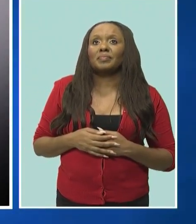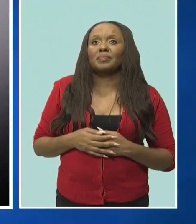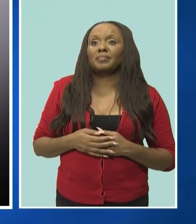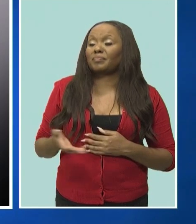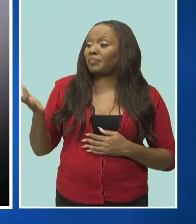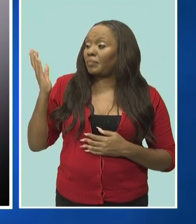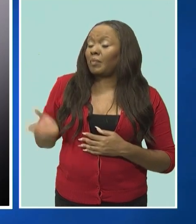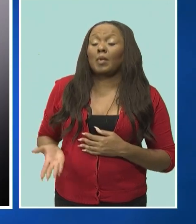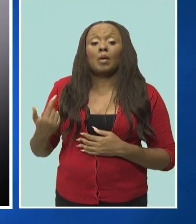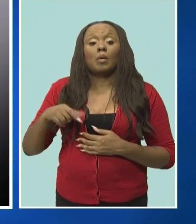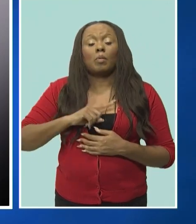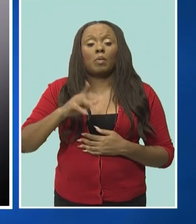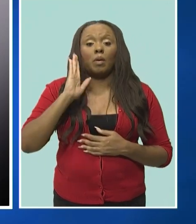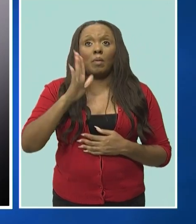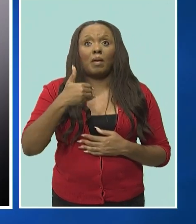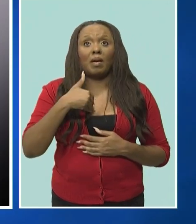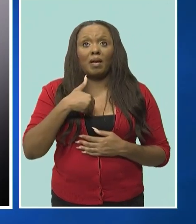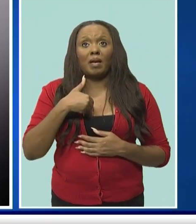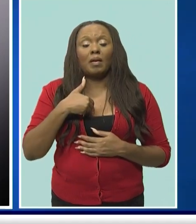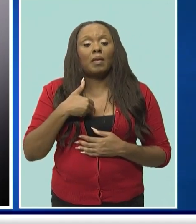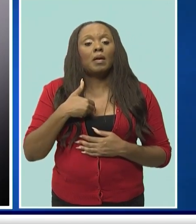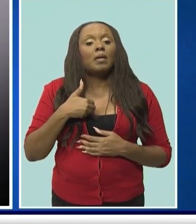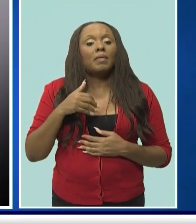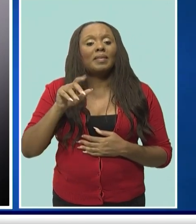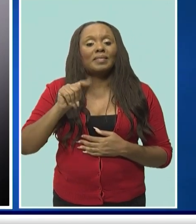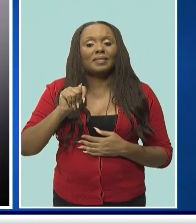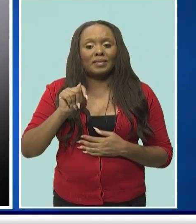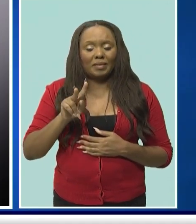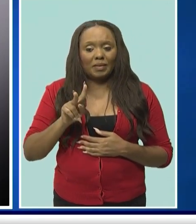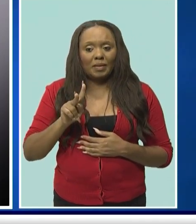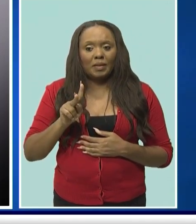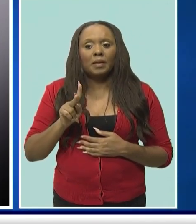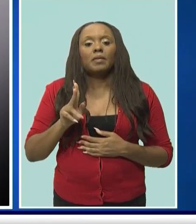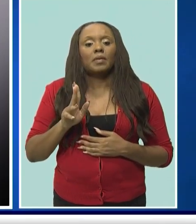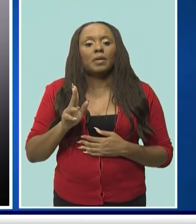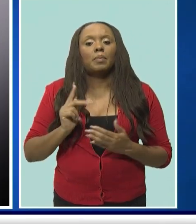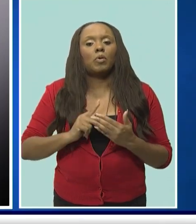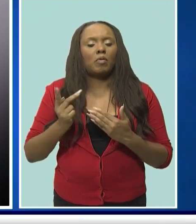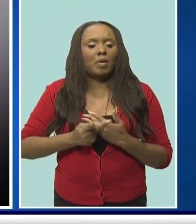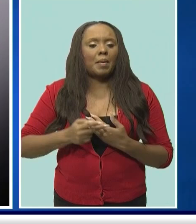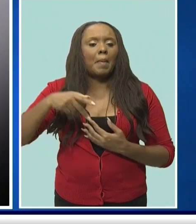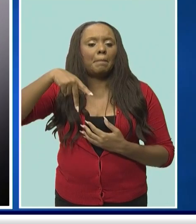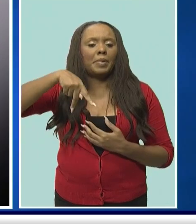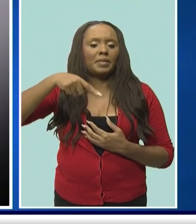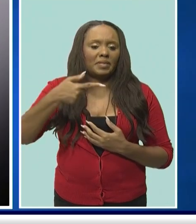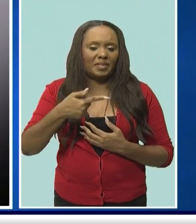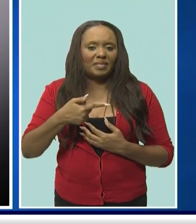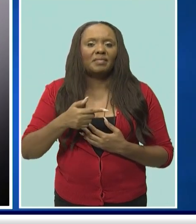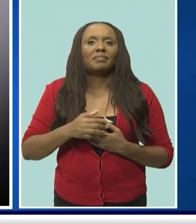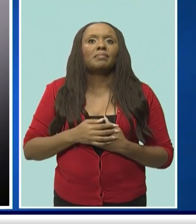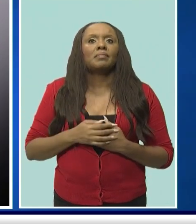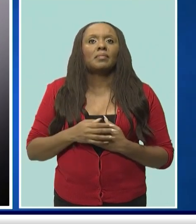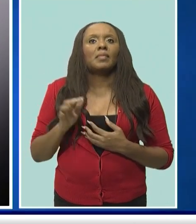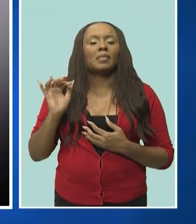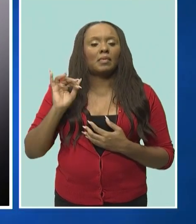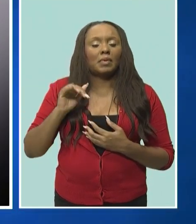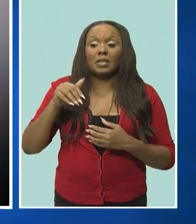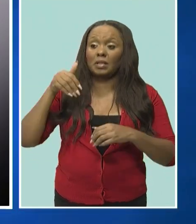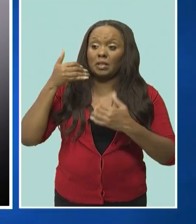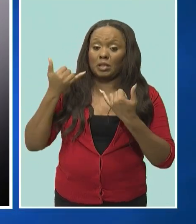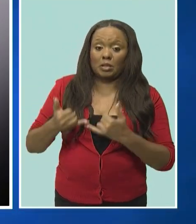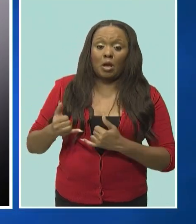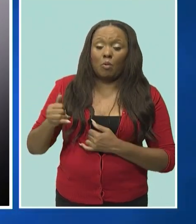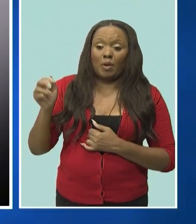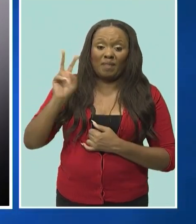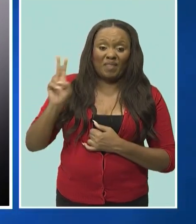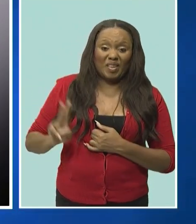documentary movie, the PG version, that should be released any day now. It's in post-production in Caracas. The famous